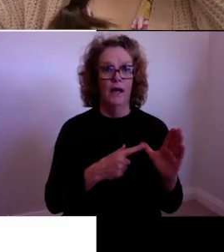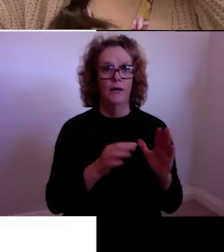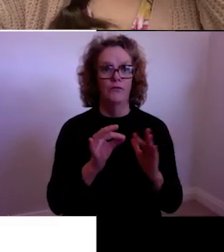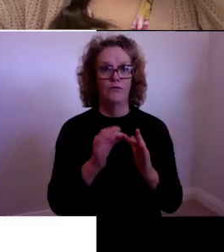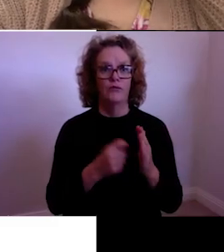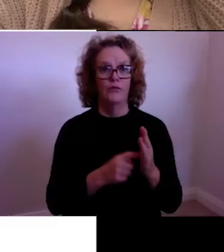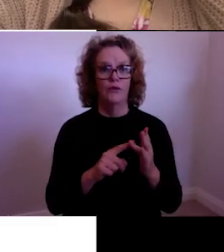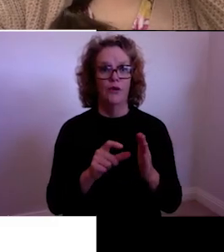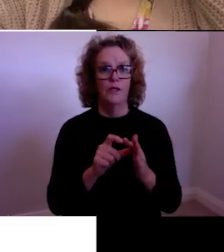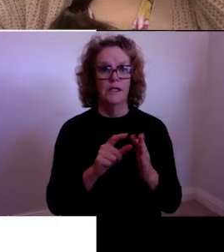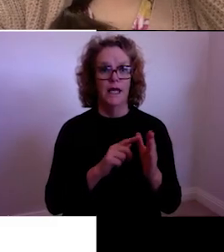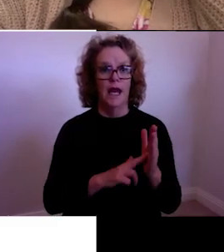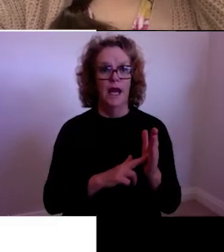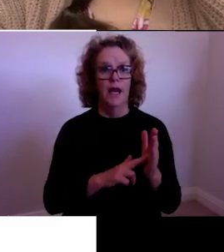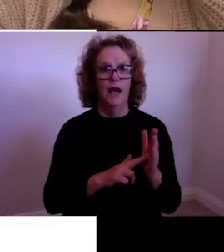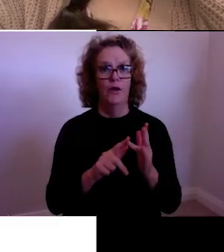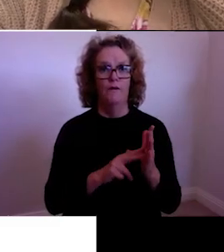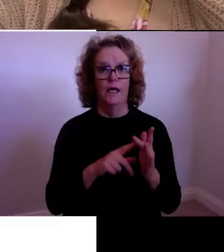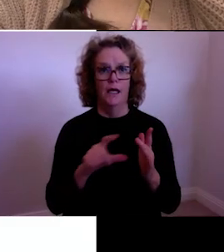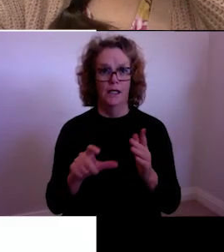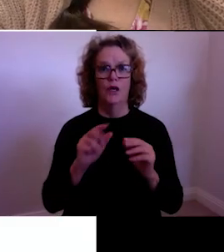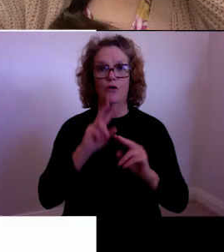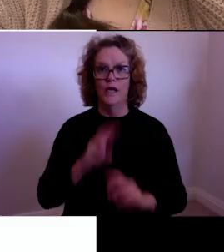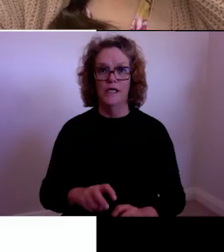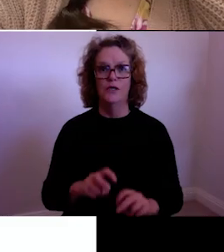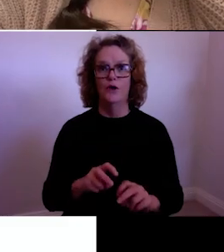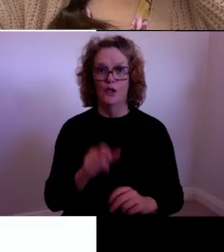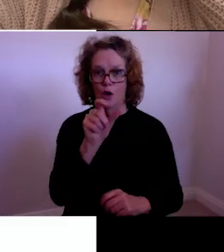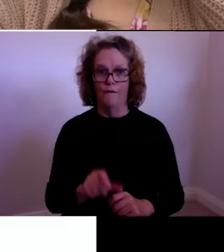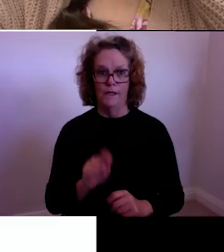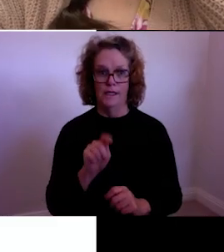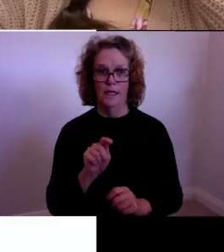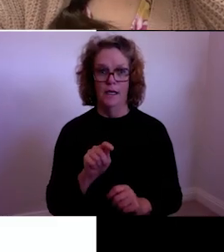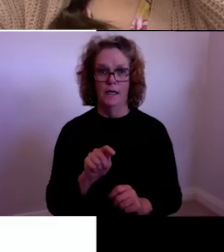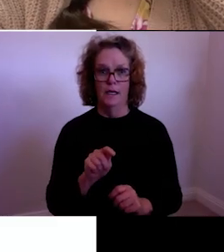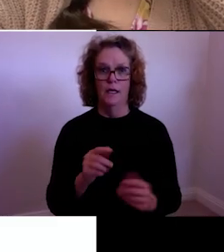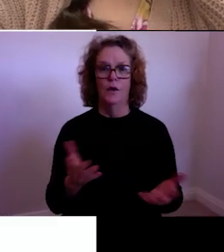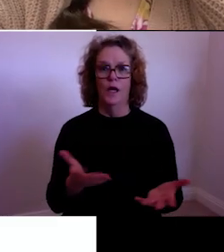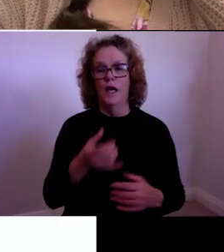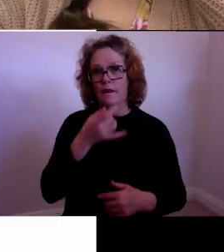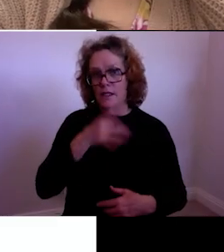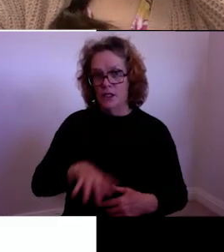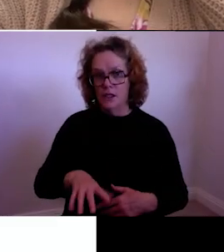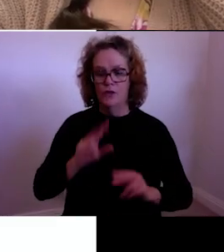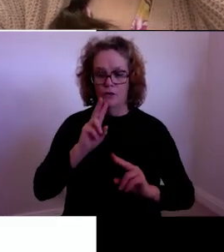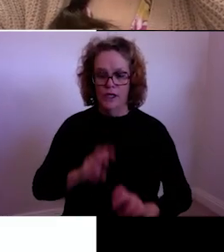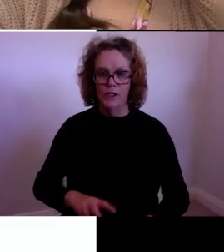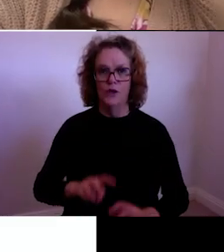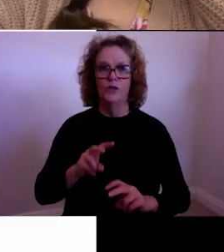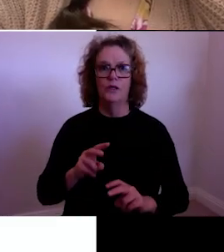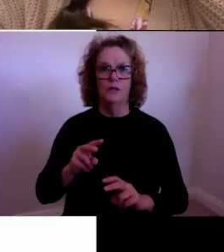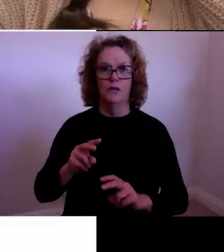Prodonovich, a Research Officer at the Kids Research Institute and the